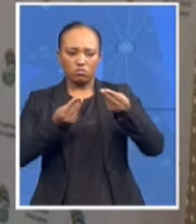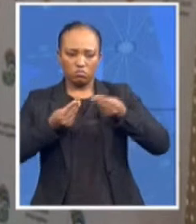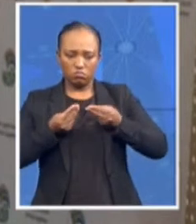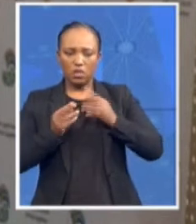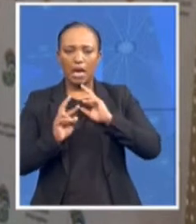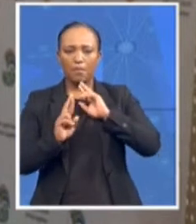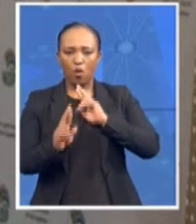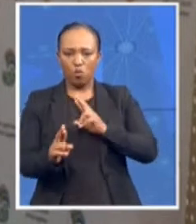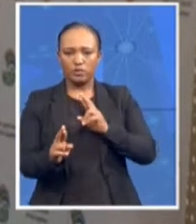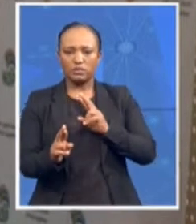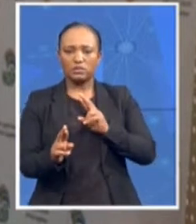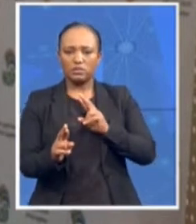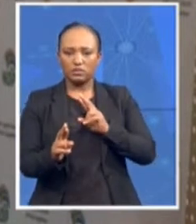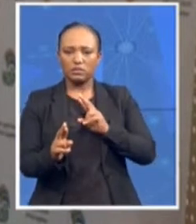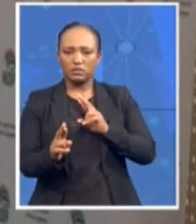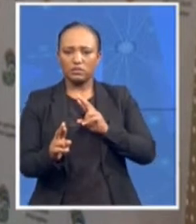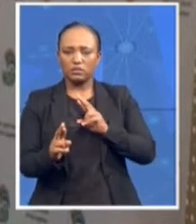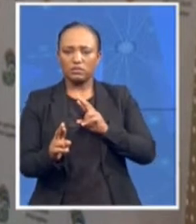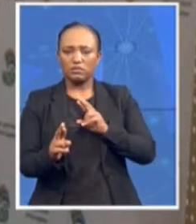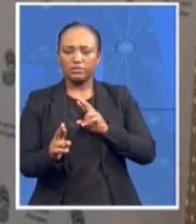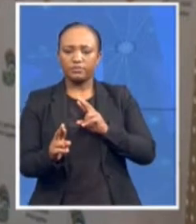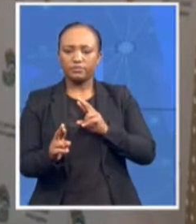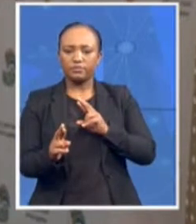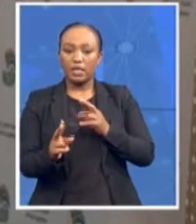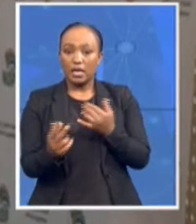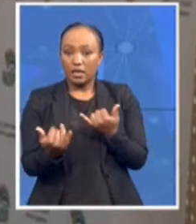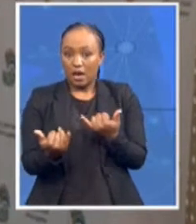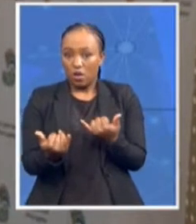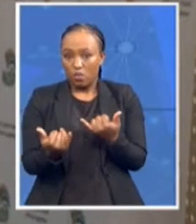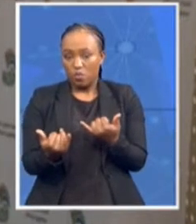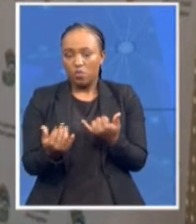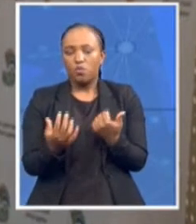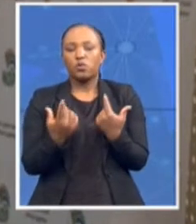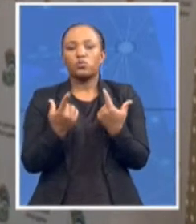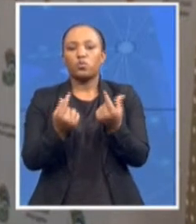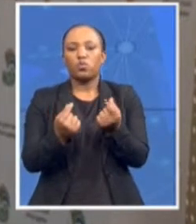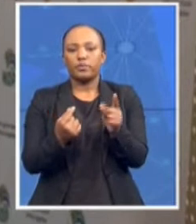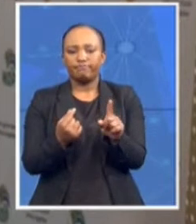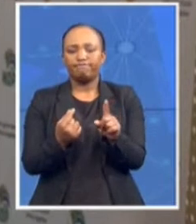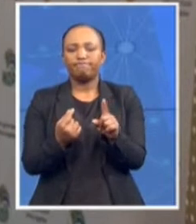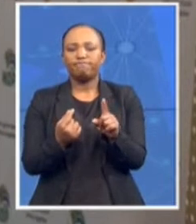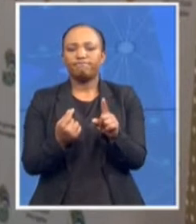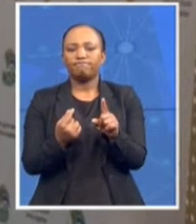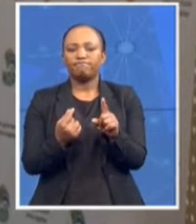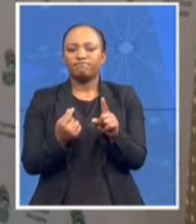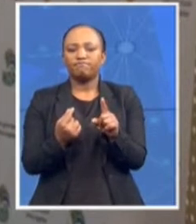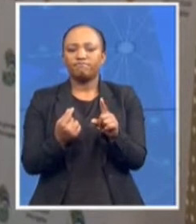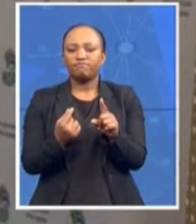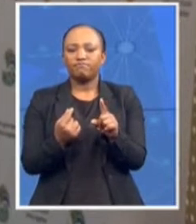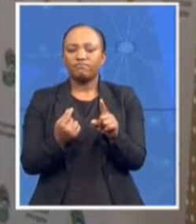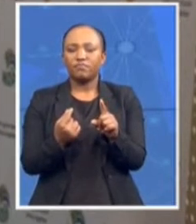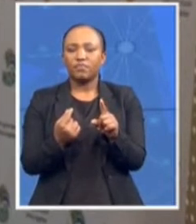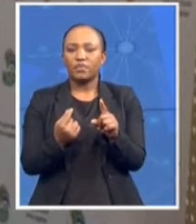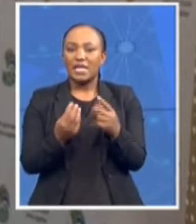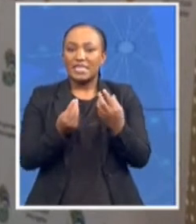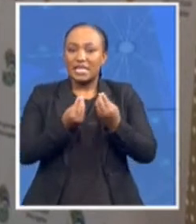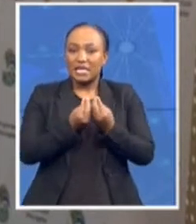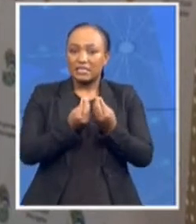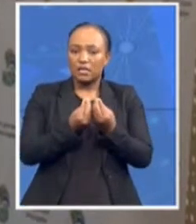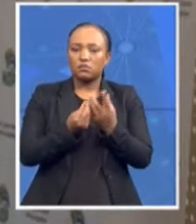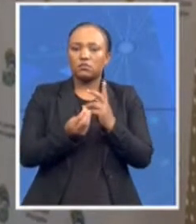we are going to do is that those areas which fall within our purview, like the